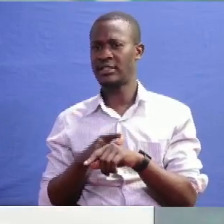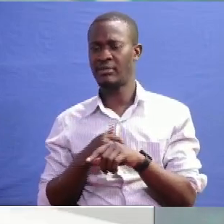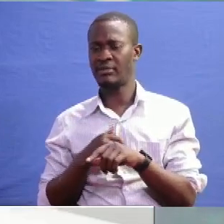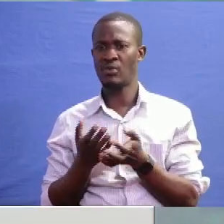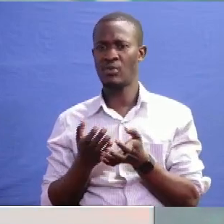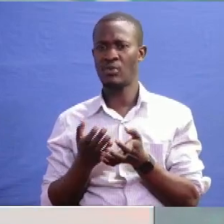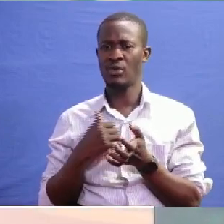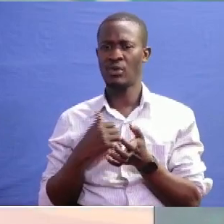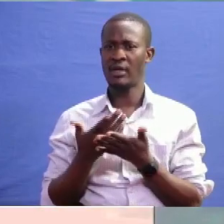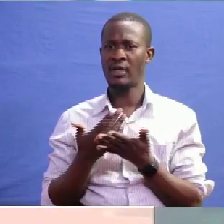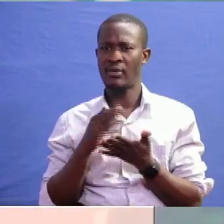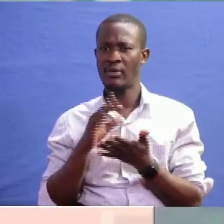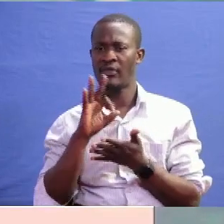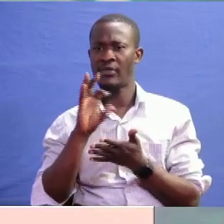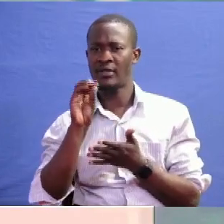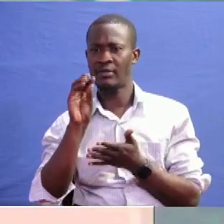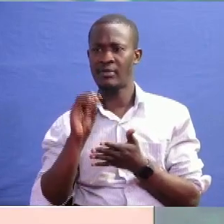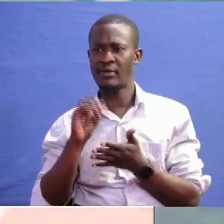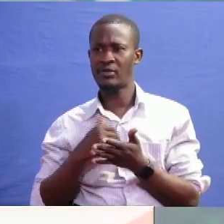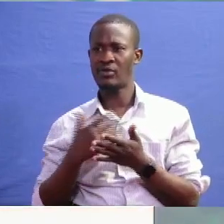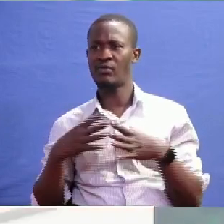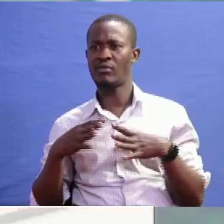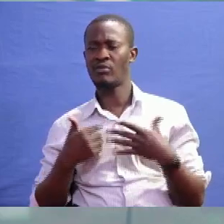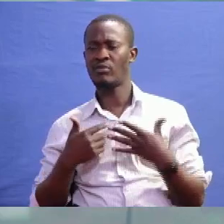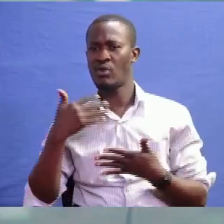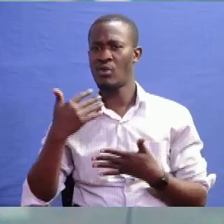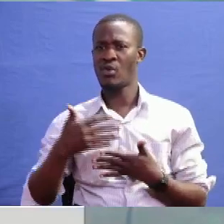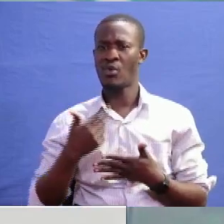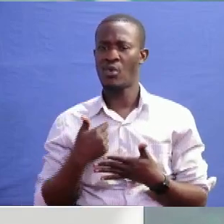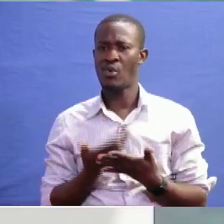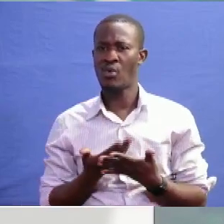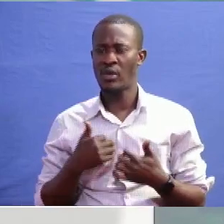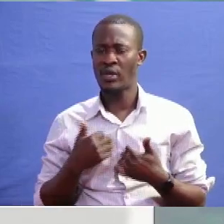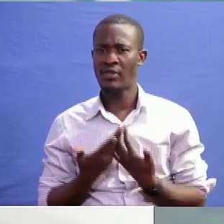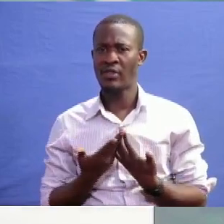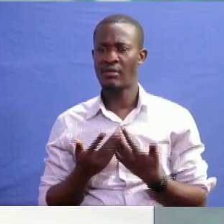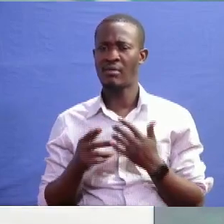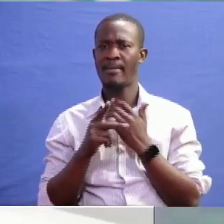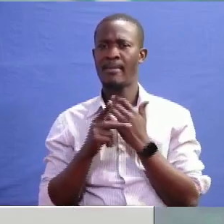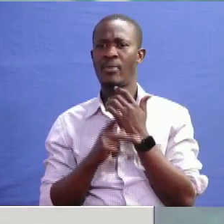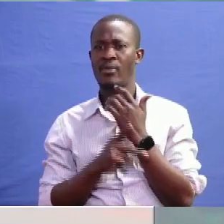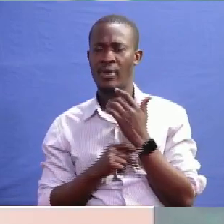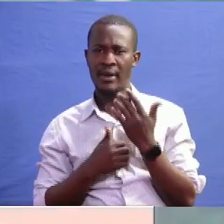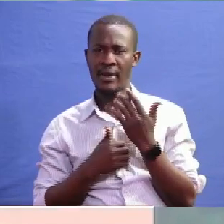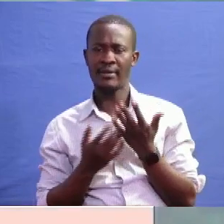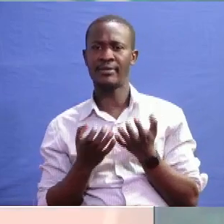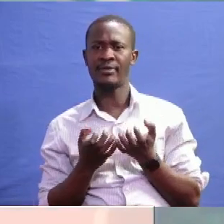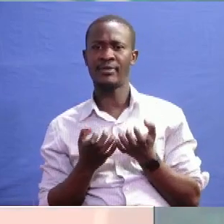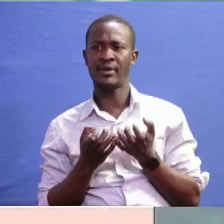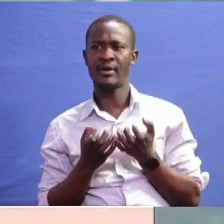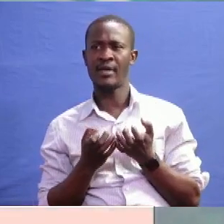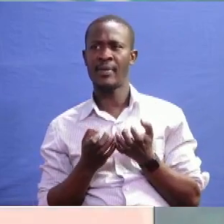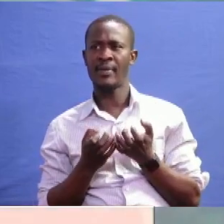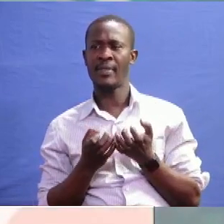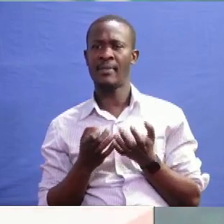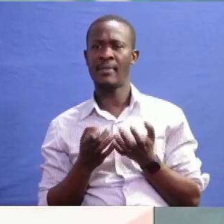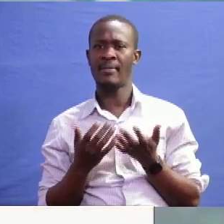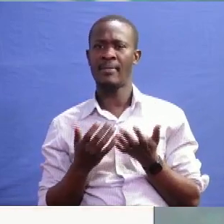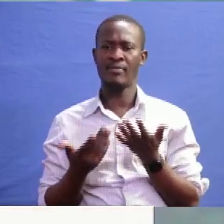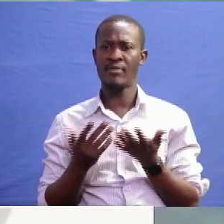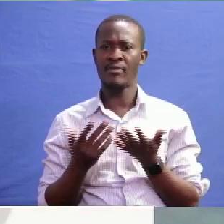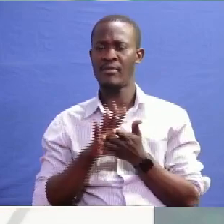was always about 30% of people who would always be in the vulnerable and extremely needy category. Previously, they were getting a